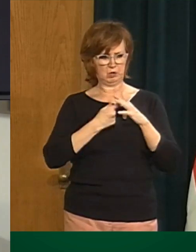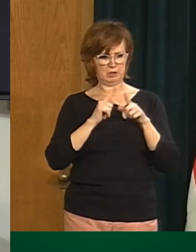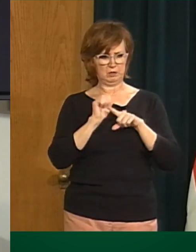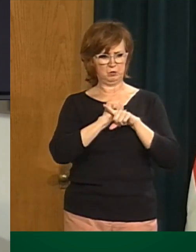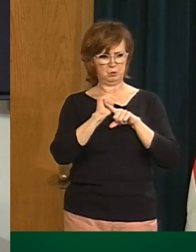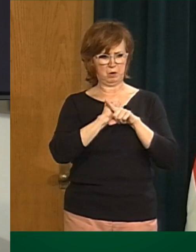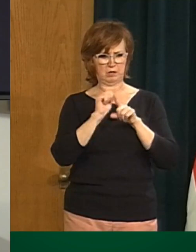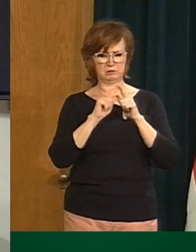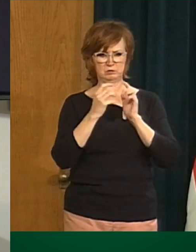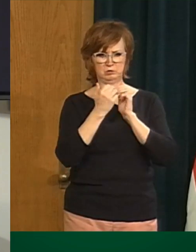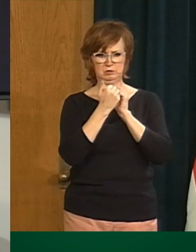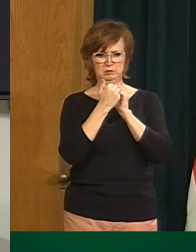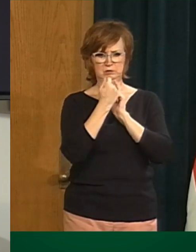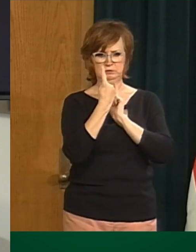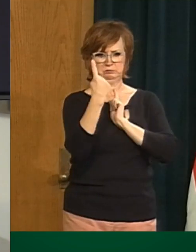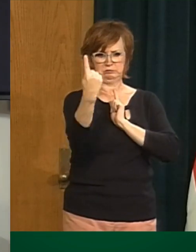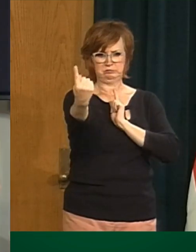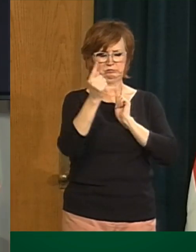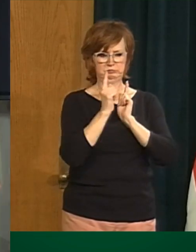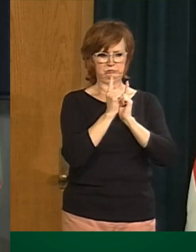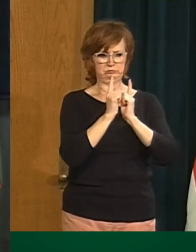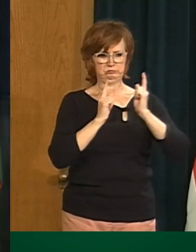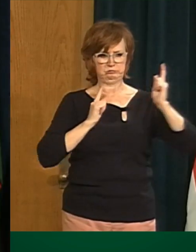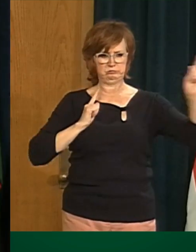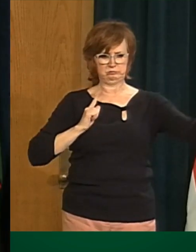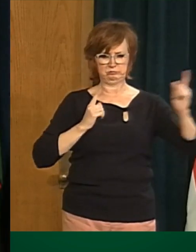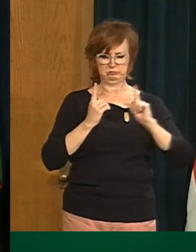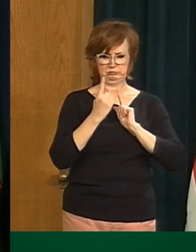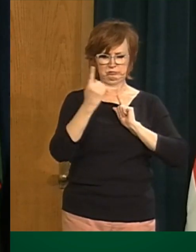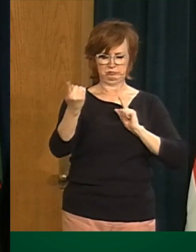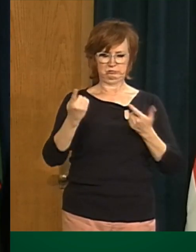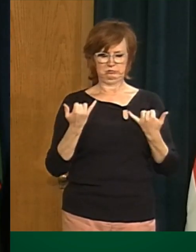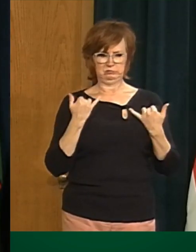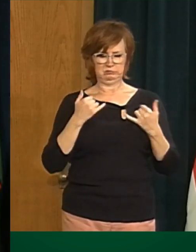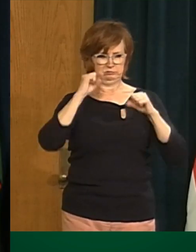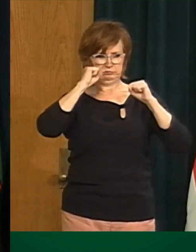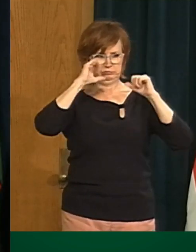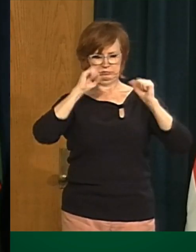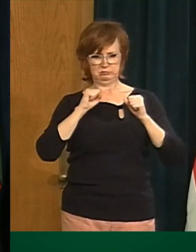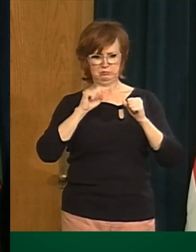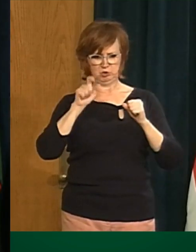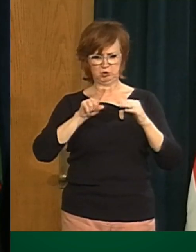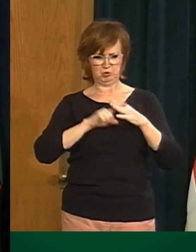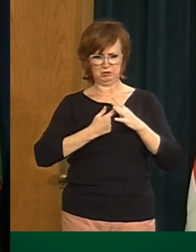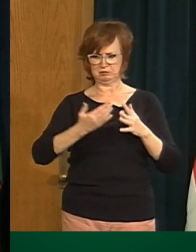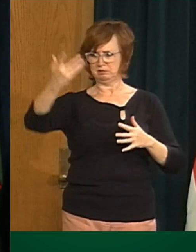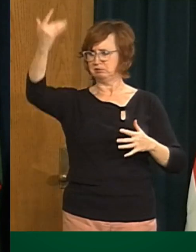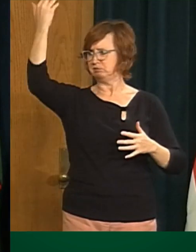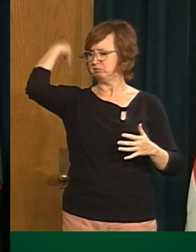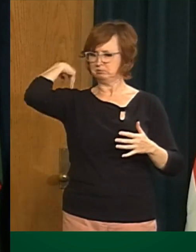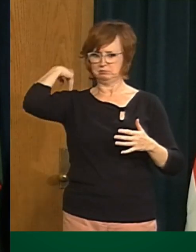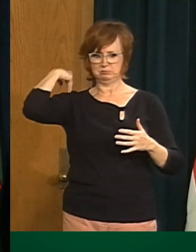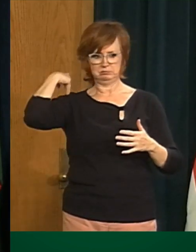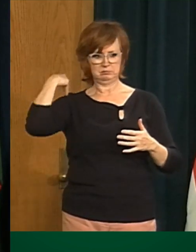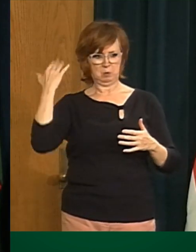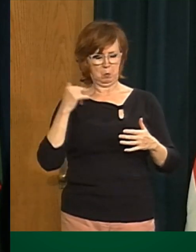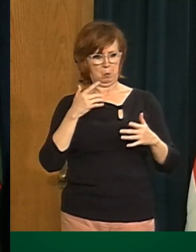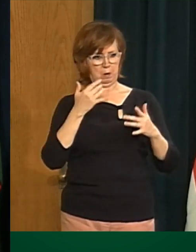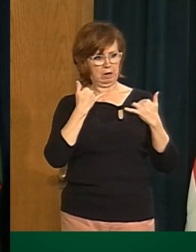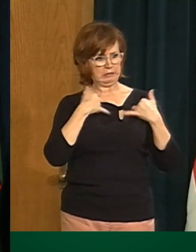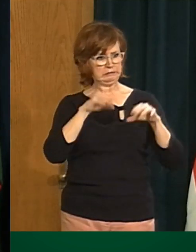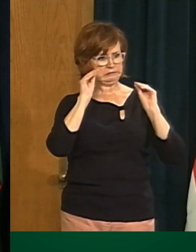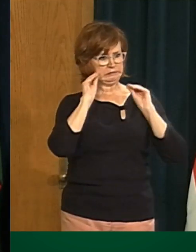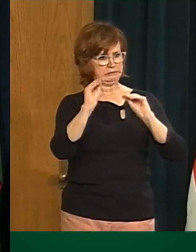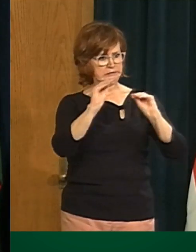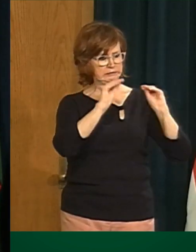health officials in some way if we're just starting with some of these education materials and practices? No, not at all. The public health